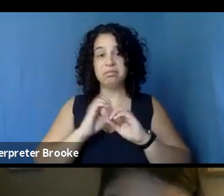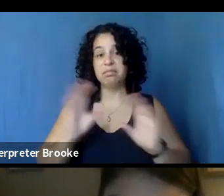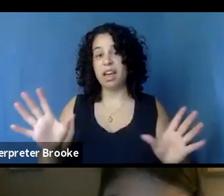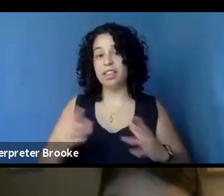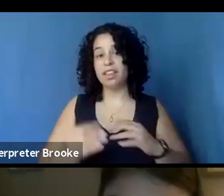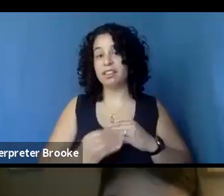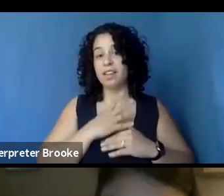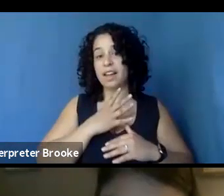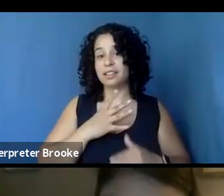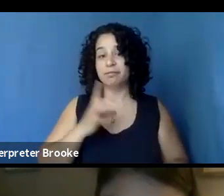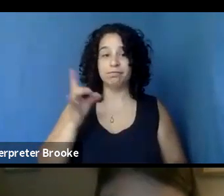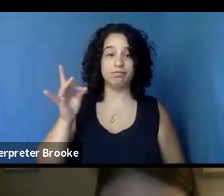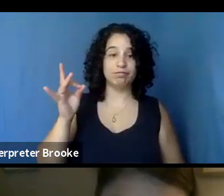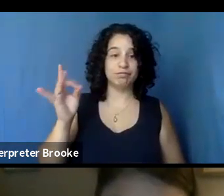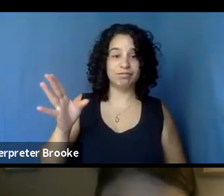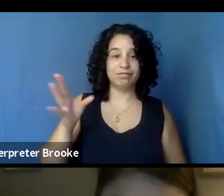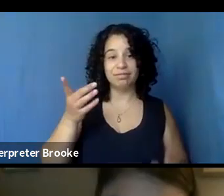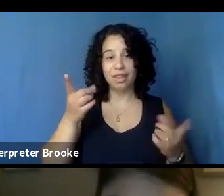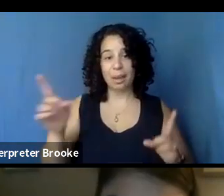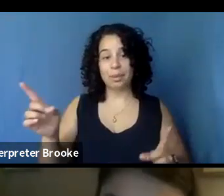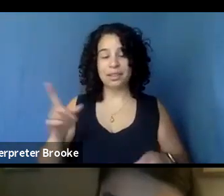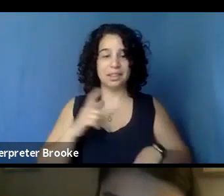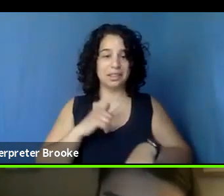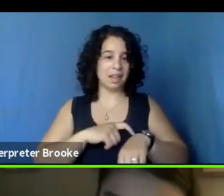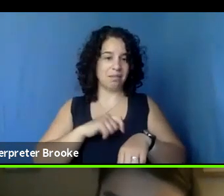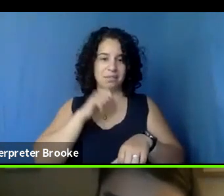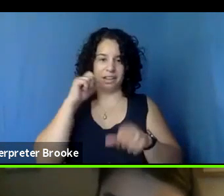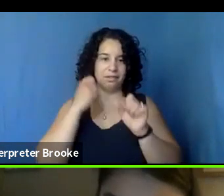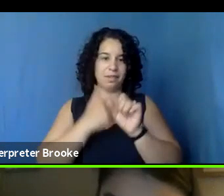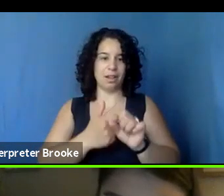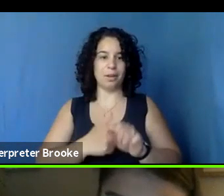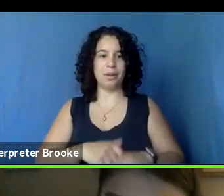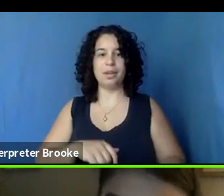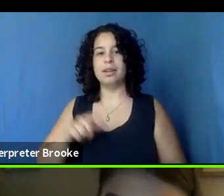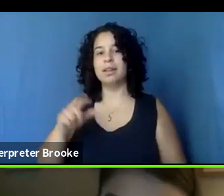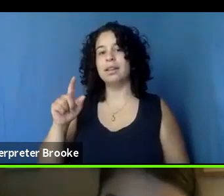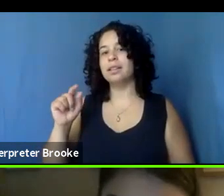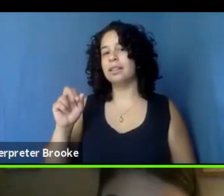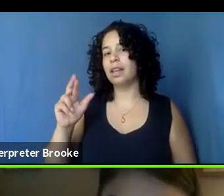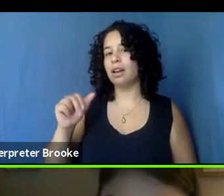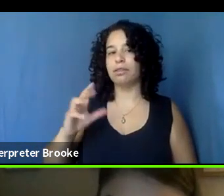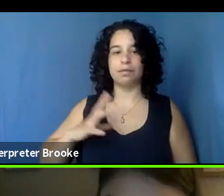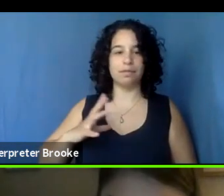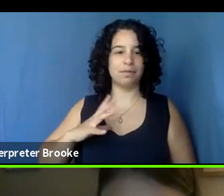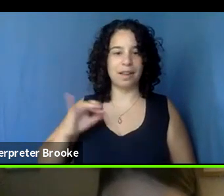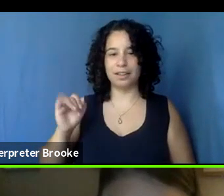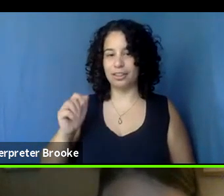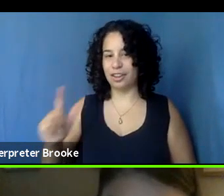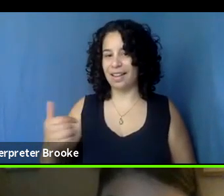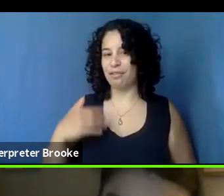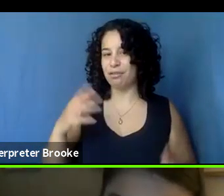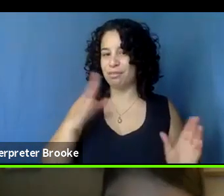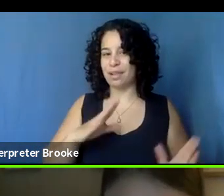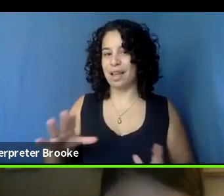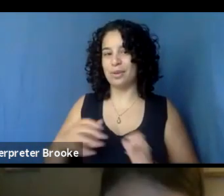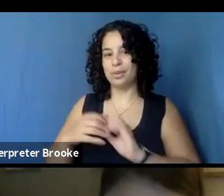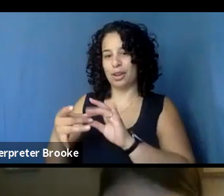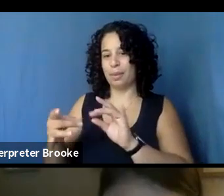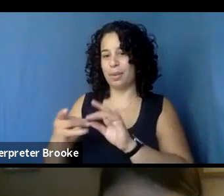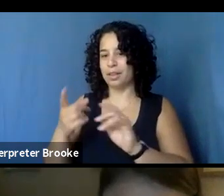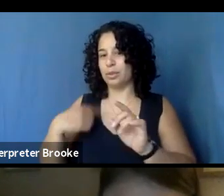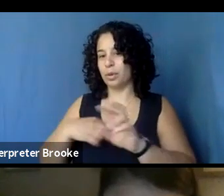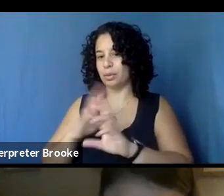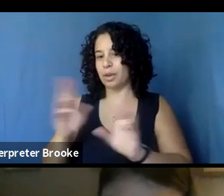I have a terrible reputation for this. So. It's okay, Jill, we have a plan in the comments. We're ready.